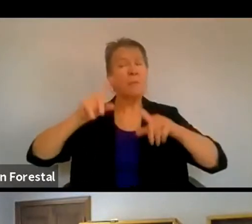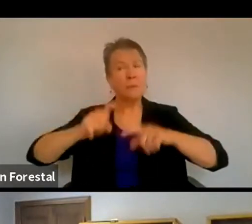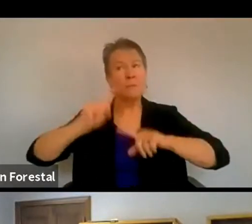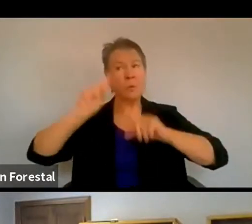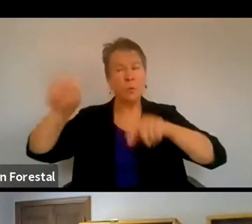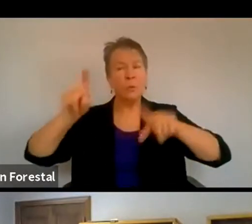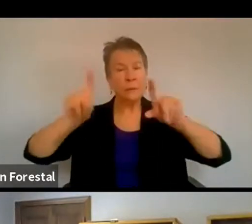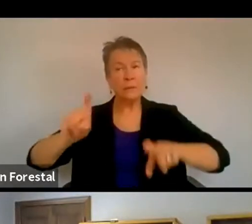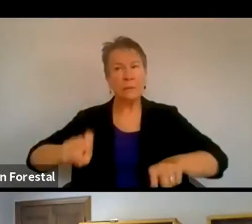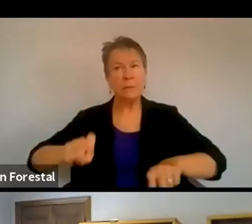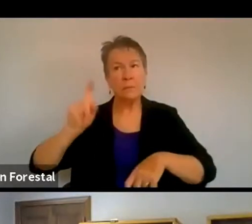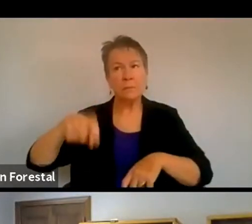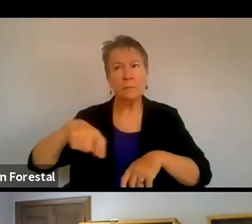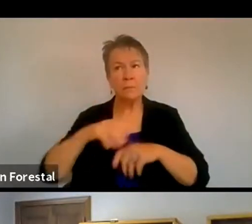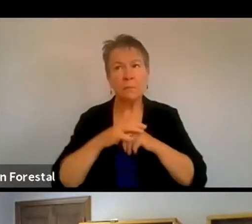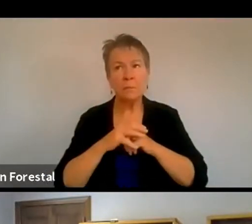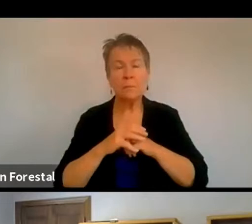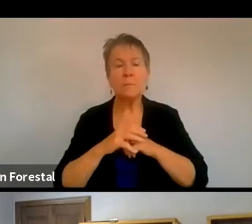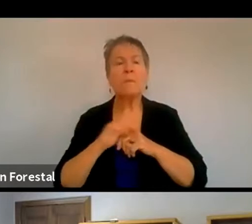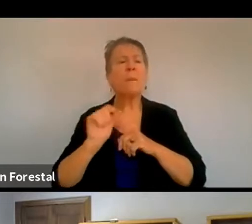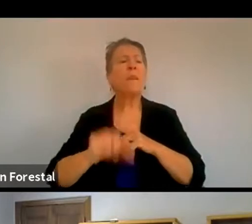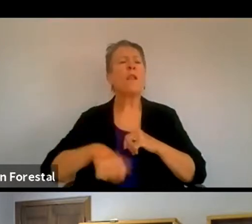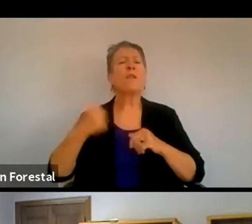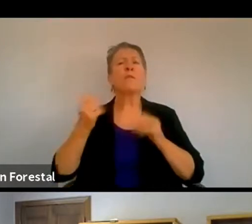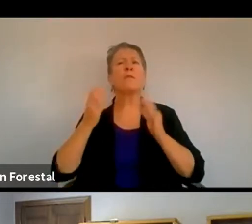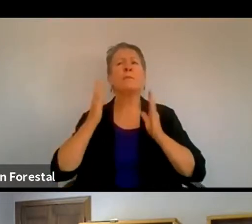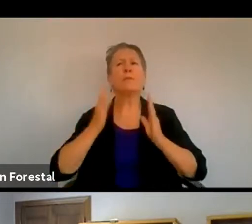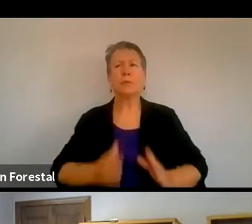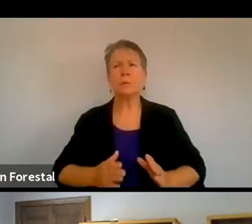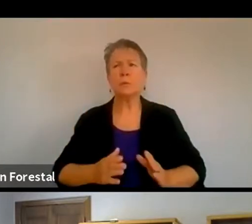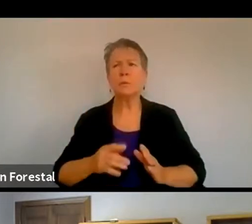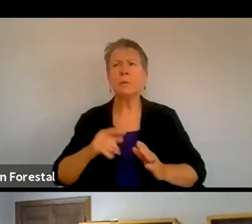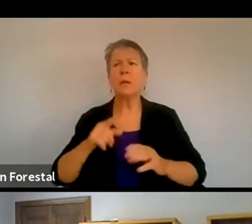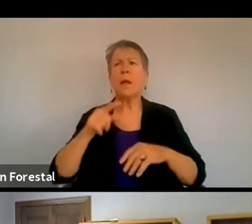than Tammy and Mike, was Mahan, and he tested